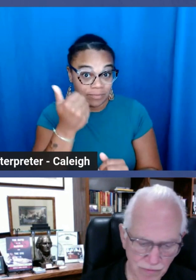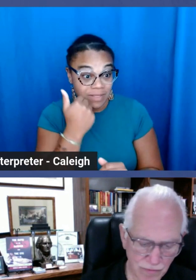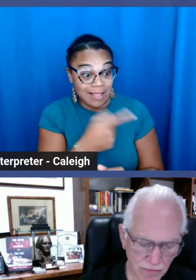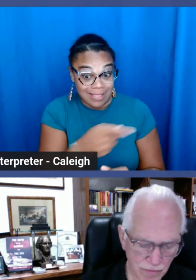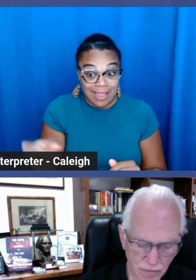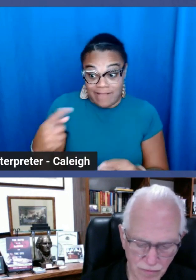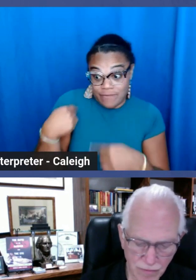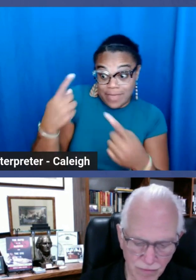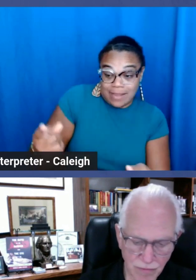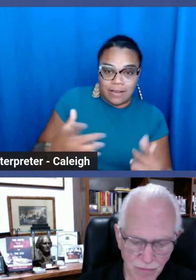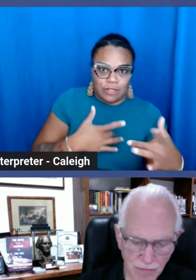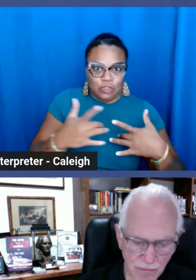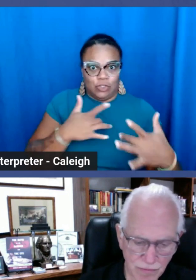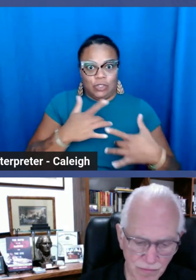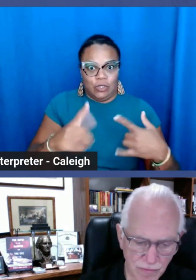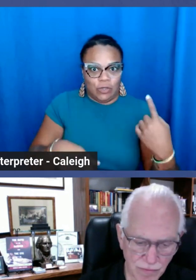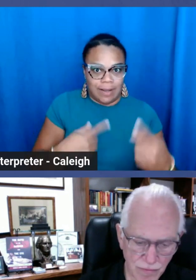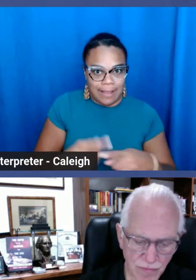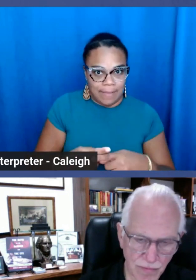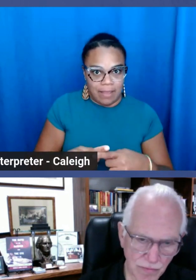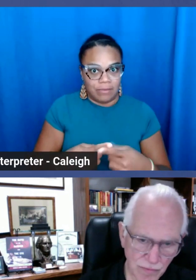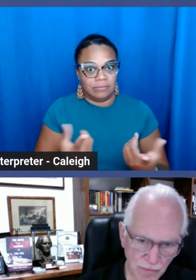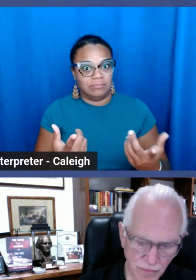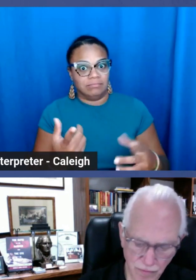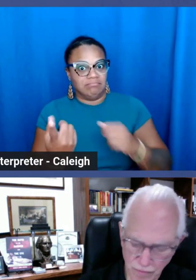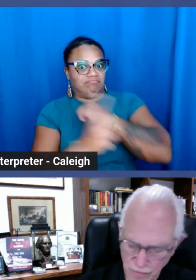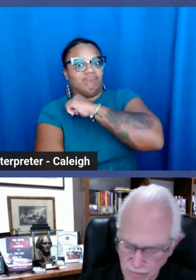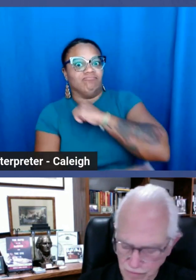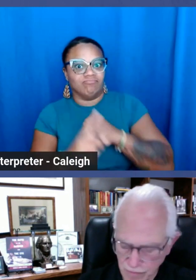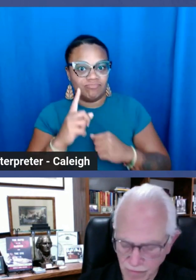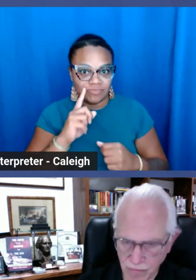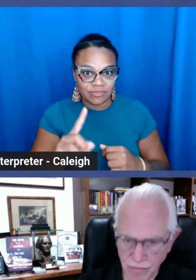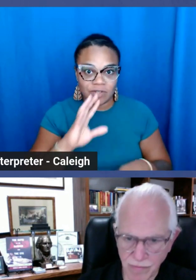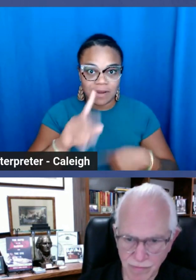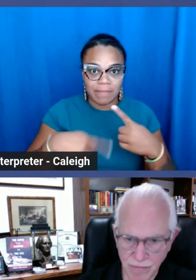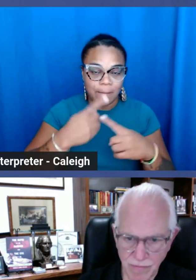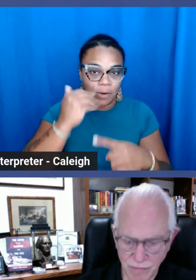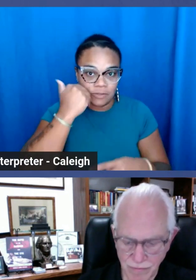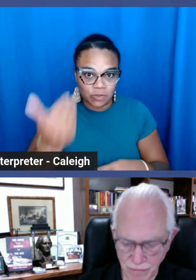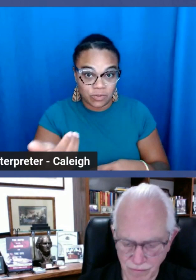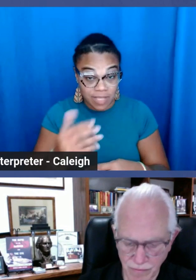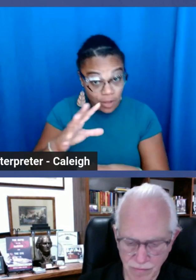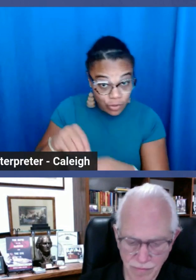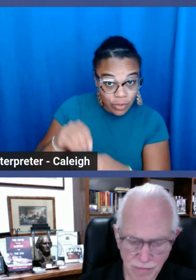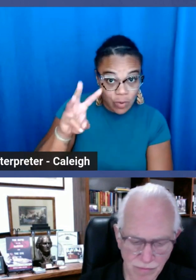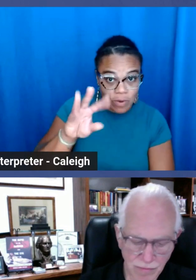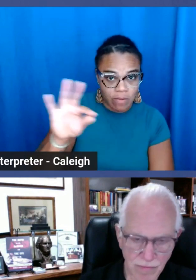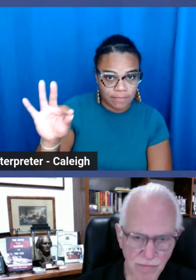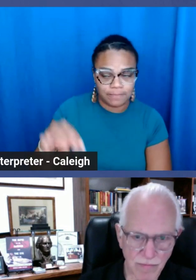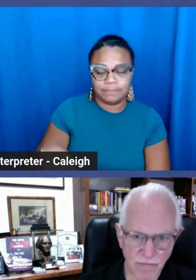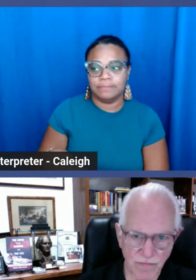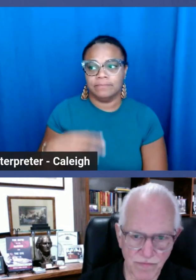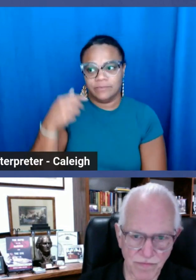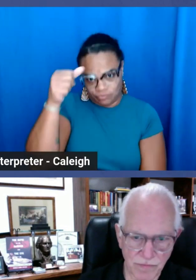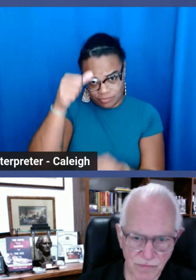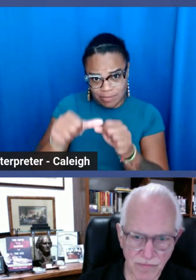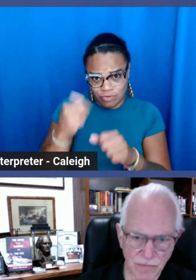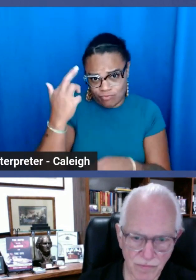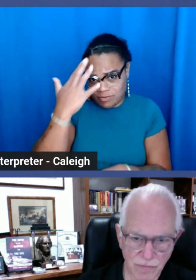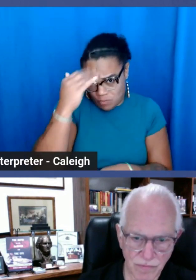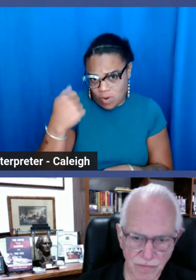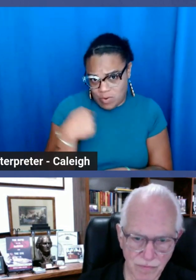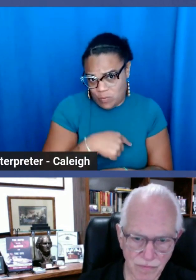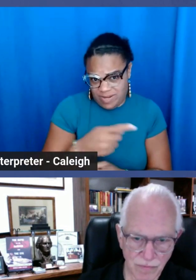Woodhull included. As many will remember, one of the reasons we brought the suit was because Woodhull